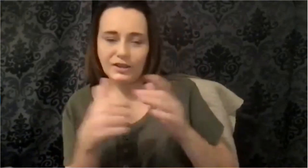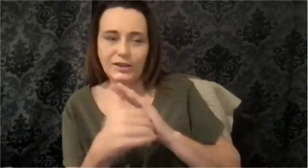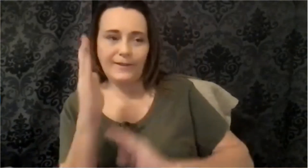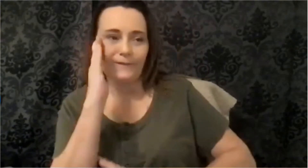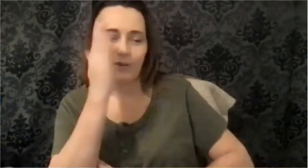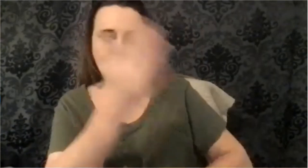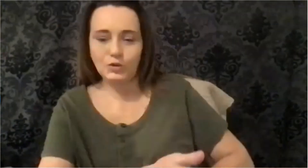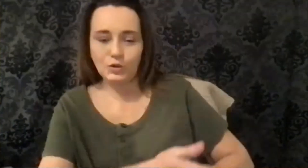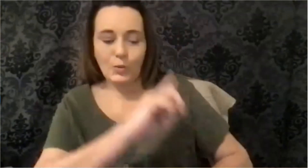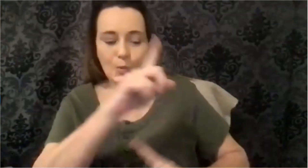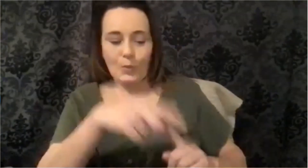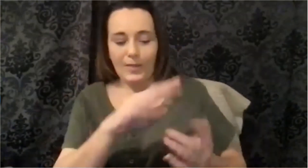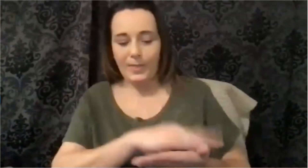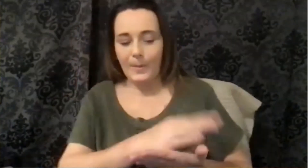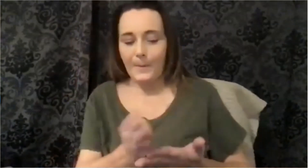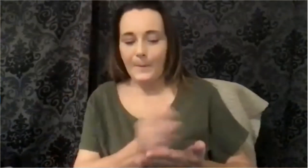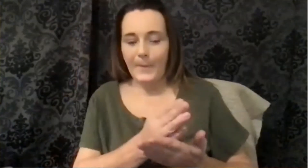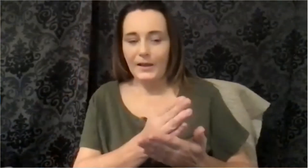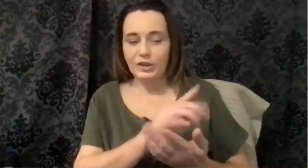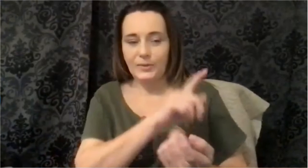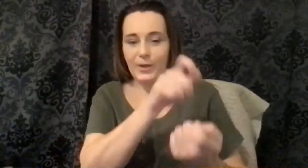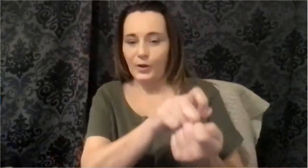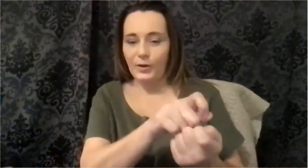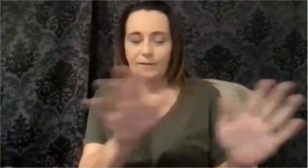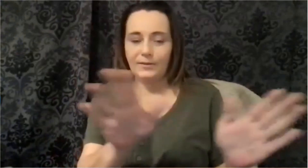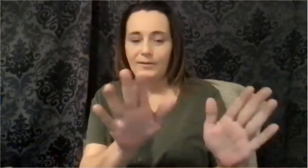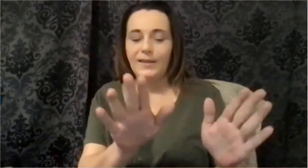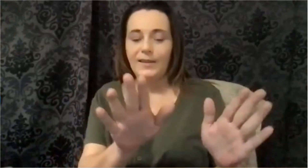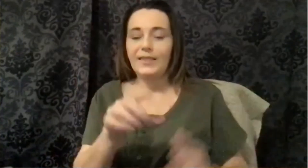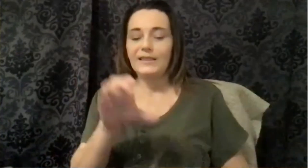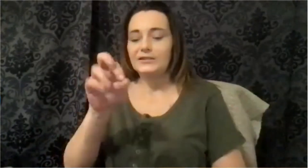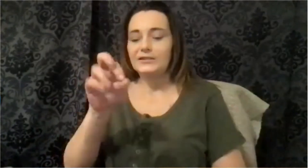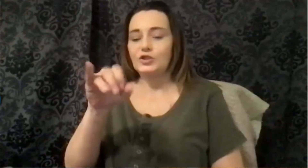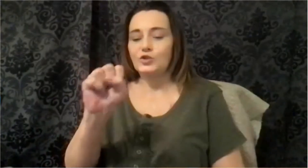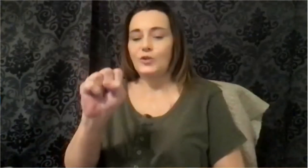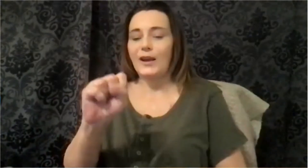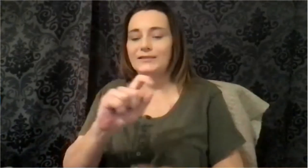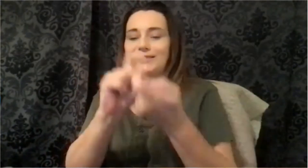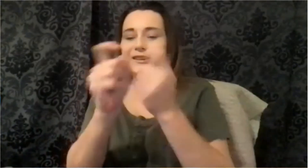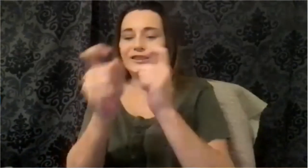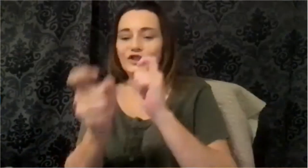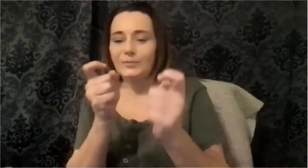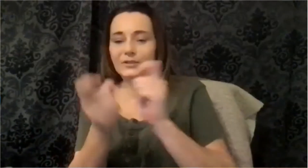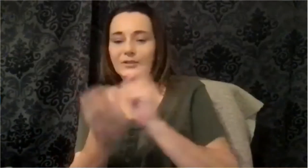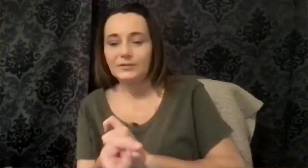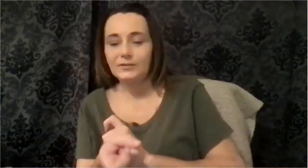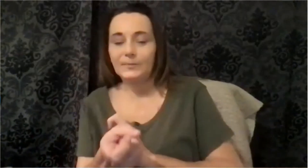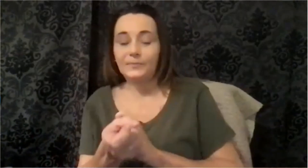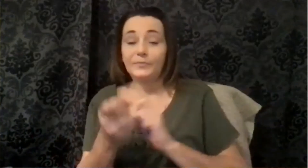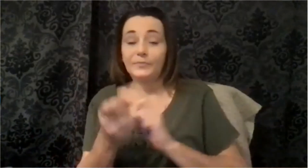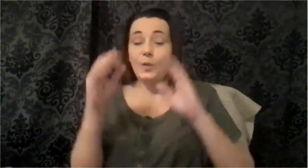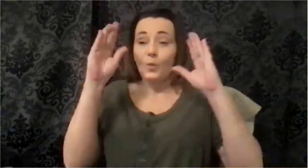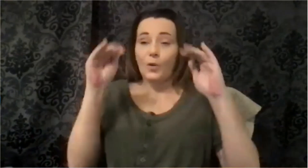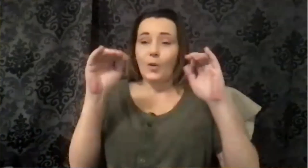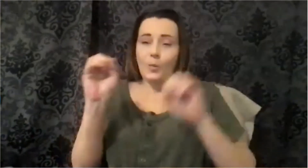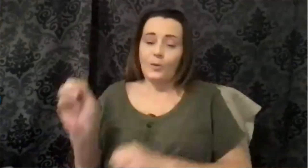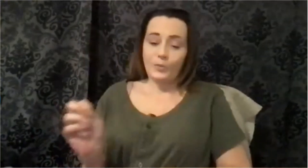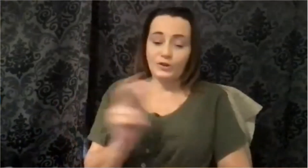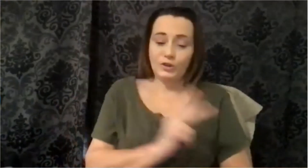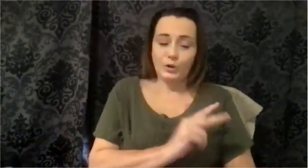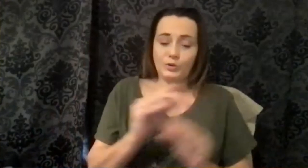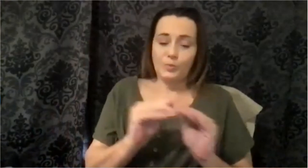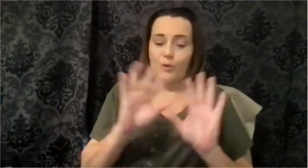this budget period. This is a crisis adjustment. So, you know, we hope to be able to return to more